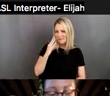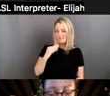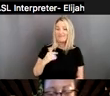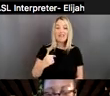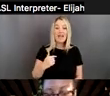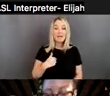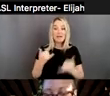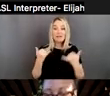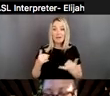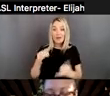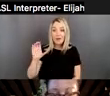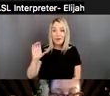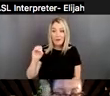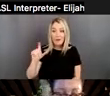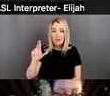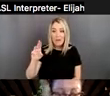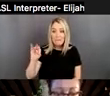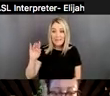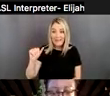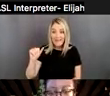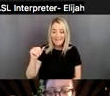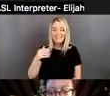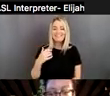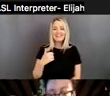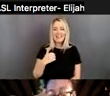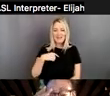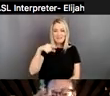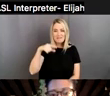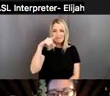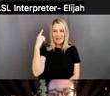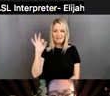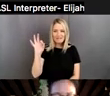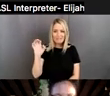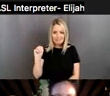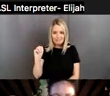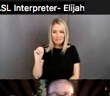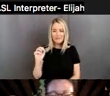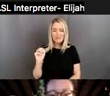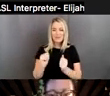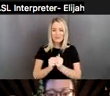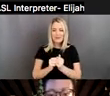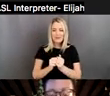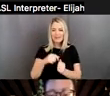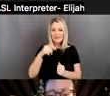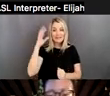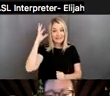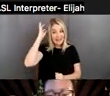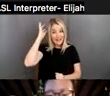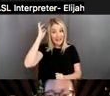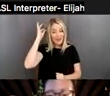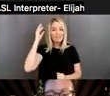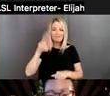Medellin, Colombia. I'm a Black femme with Black natural hair,